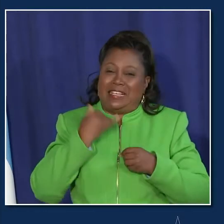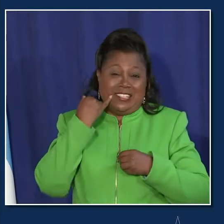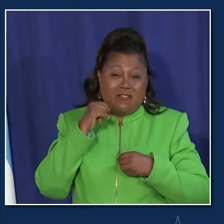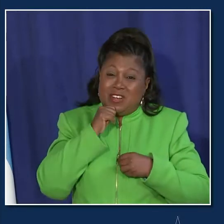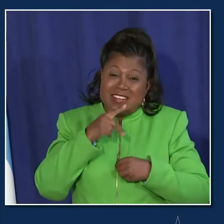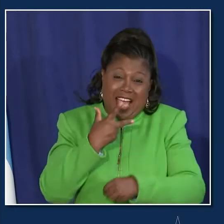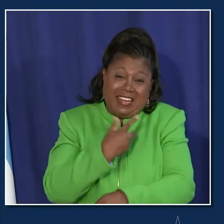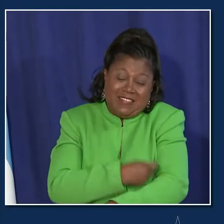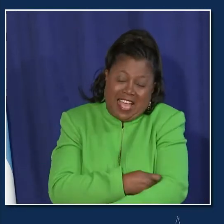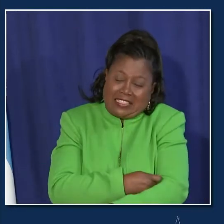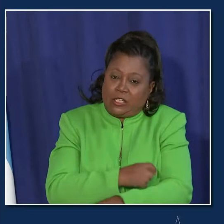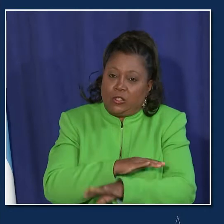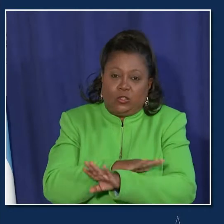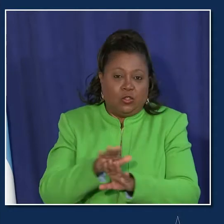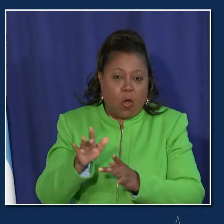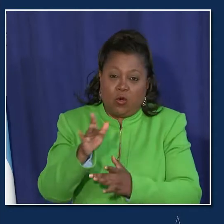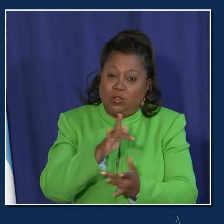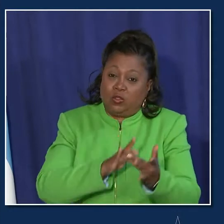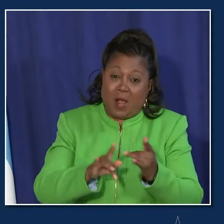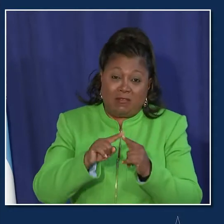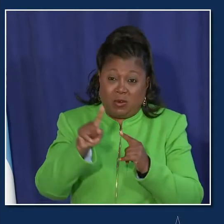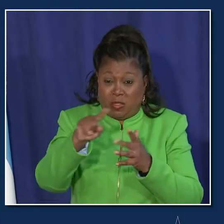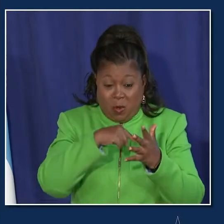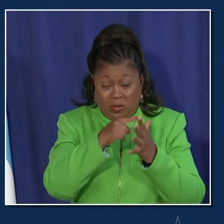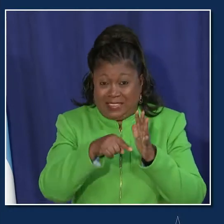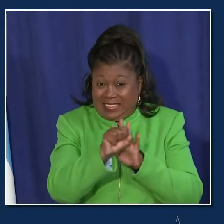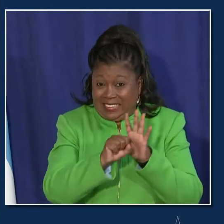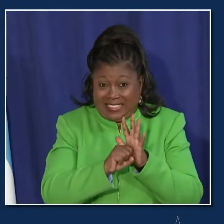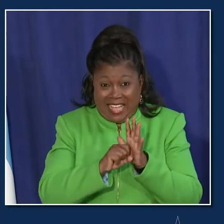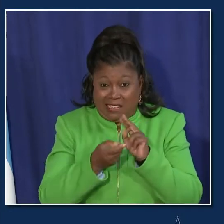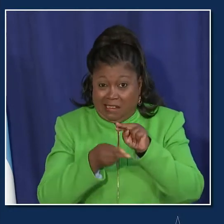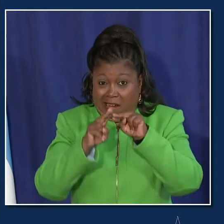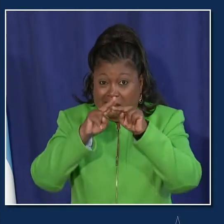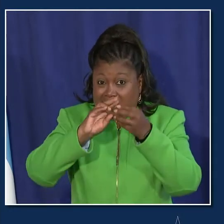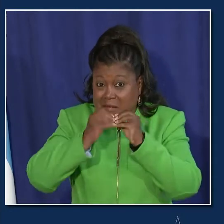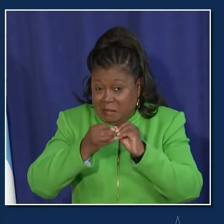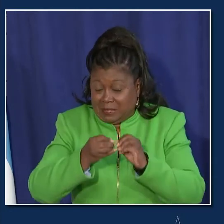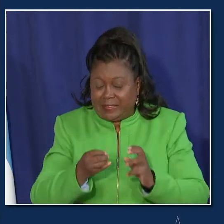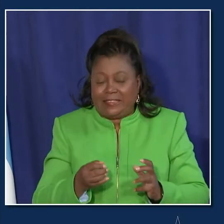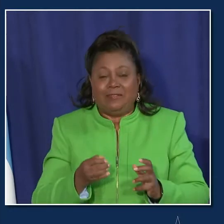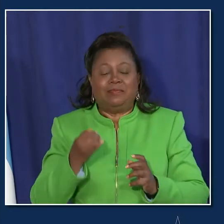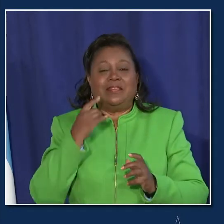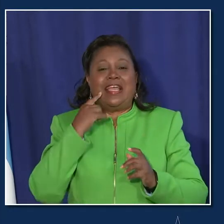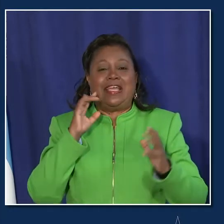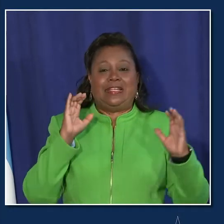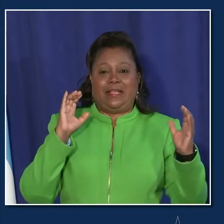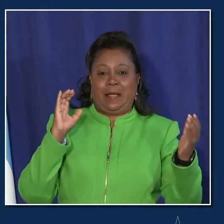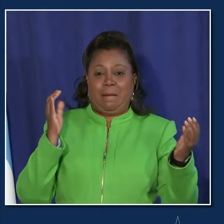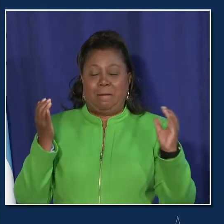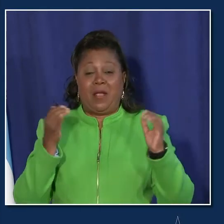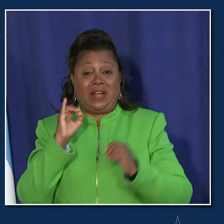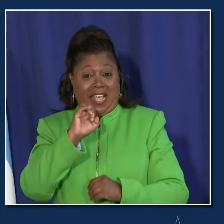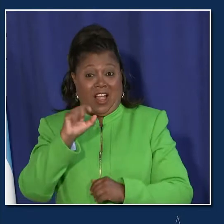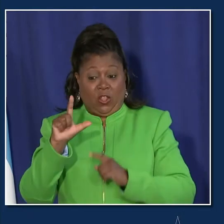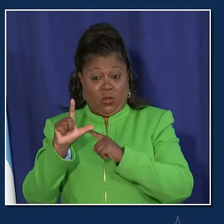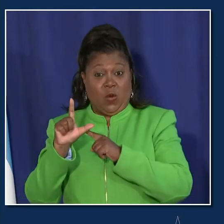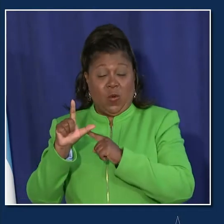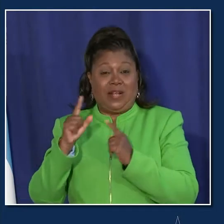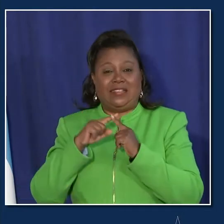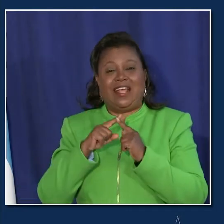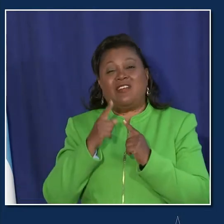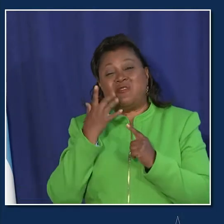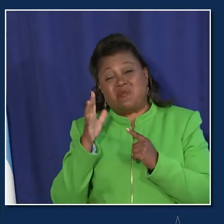not vaccinated, do not travel to these states that are on the way up. In comparison, Illinois is